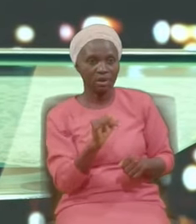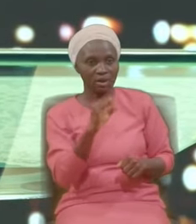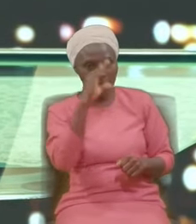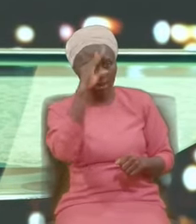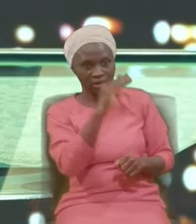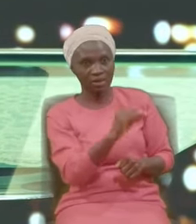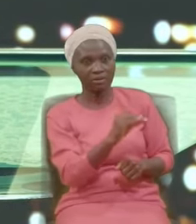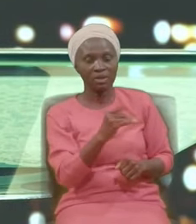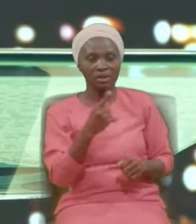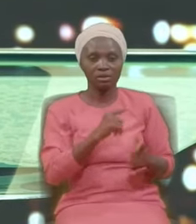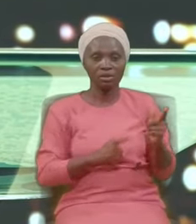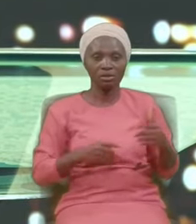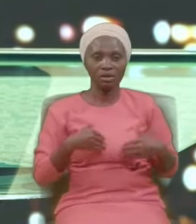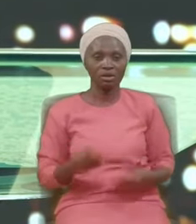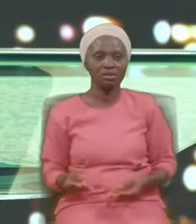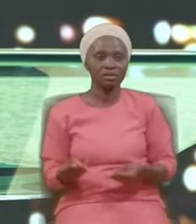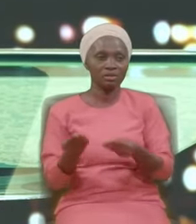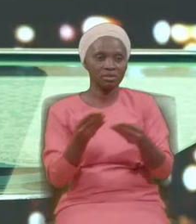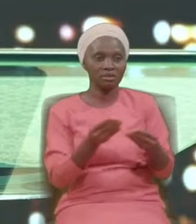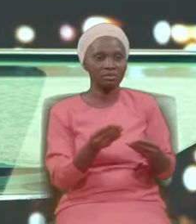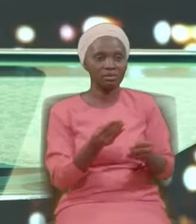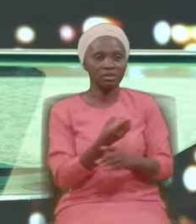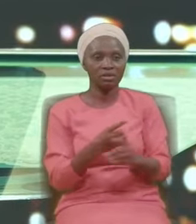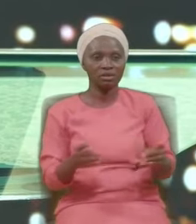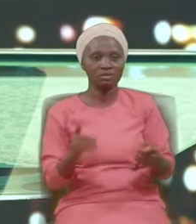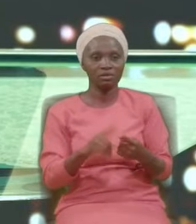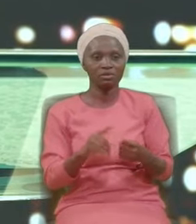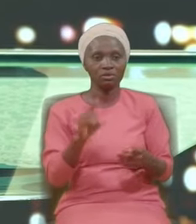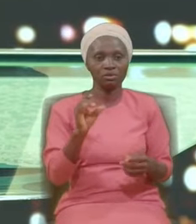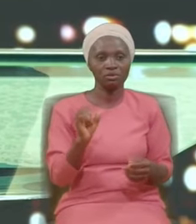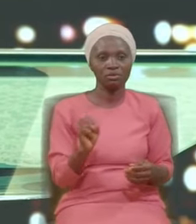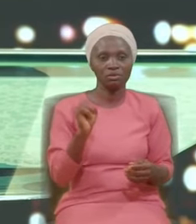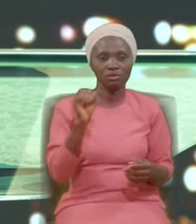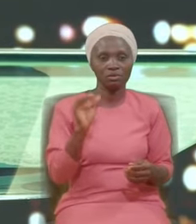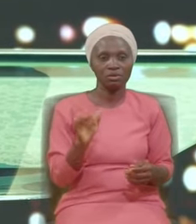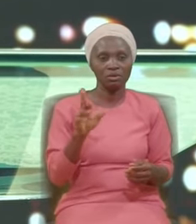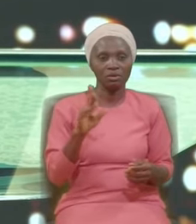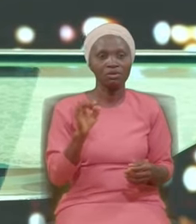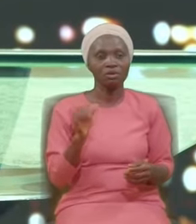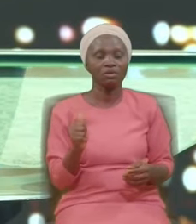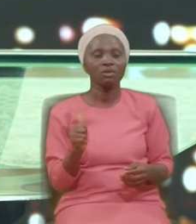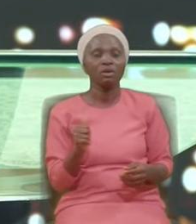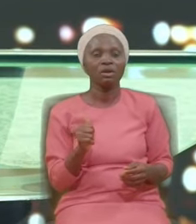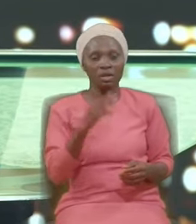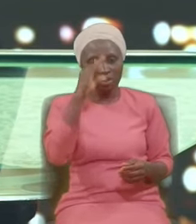Syria. He was also a mighty man in valor.